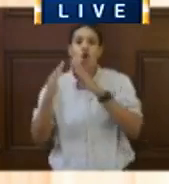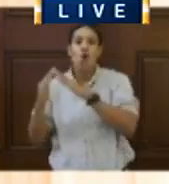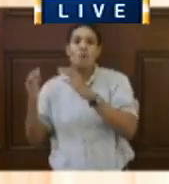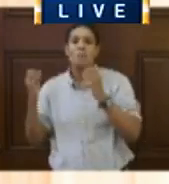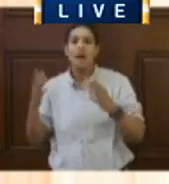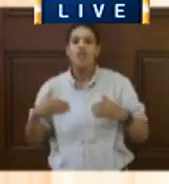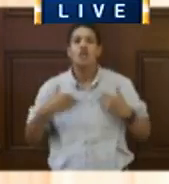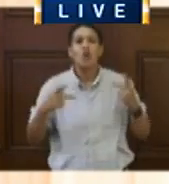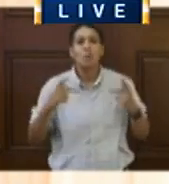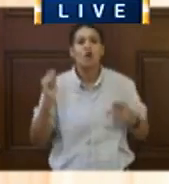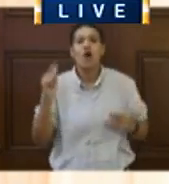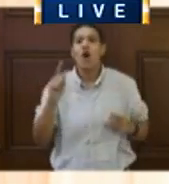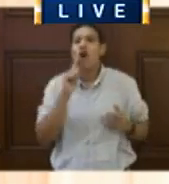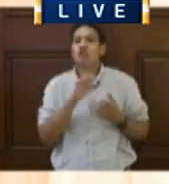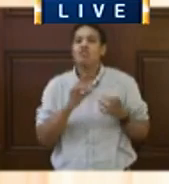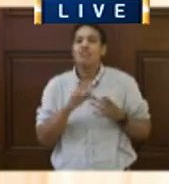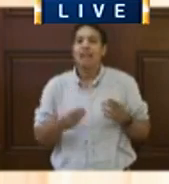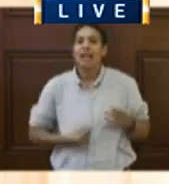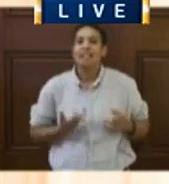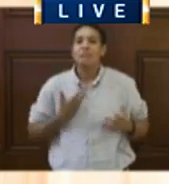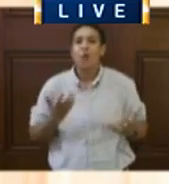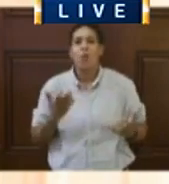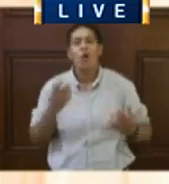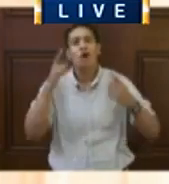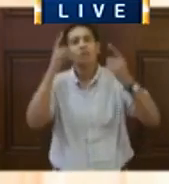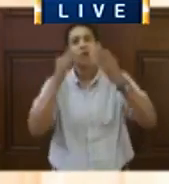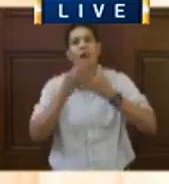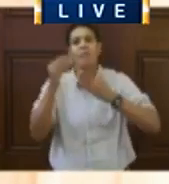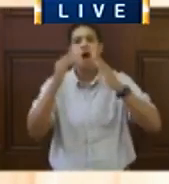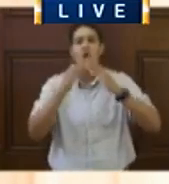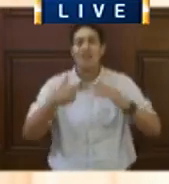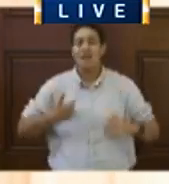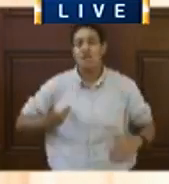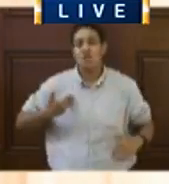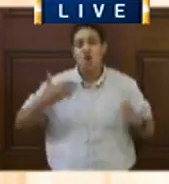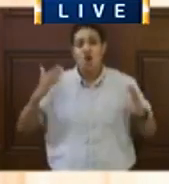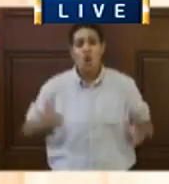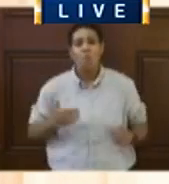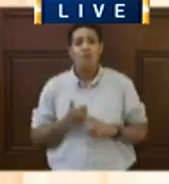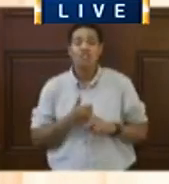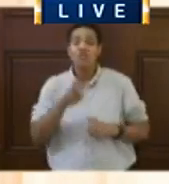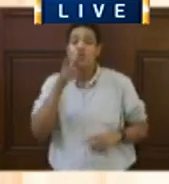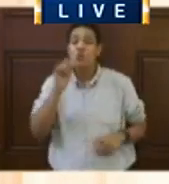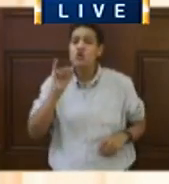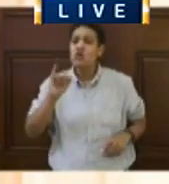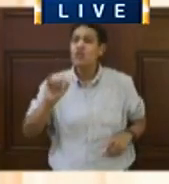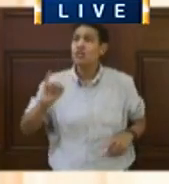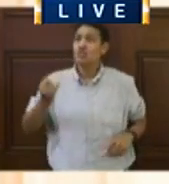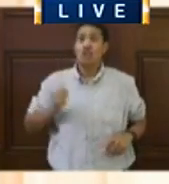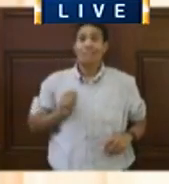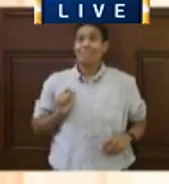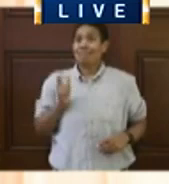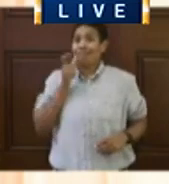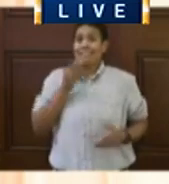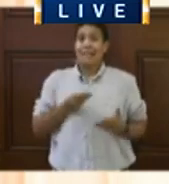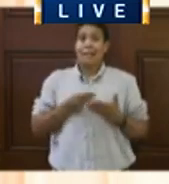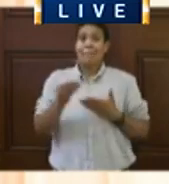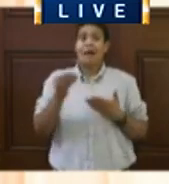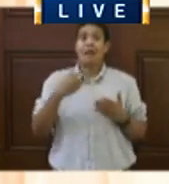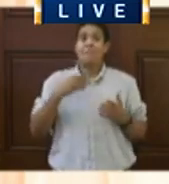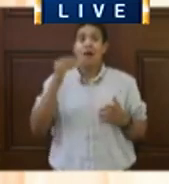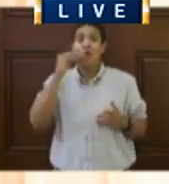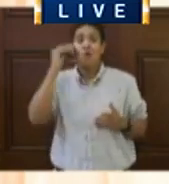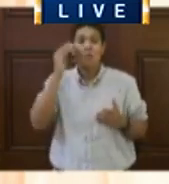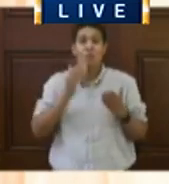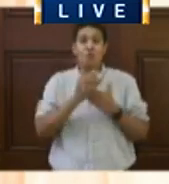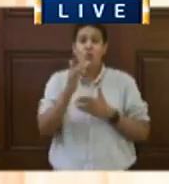everybody who really aspires to that. So he says, as a young man who has just purchased my first home through a bank, and my